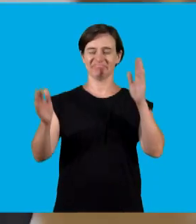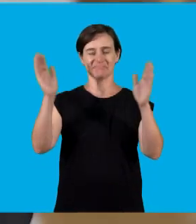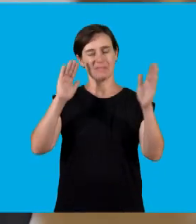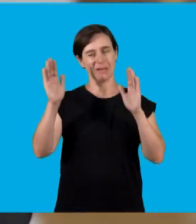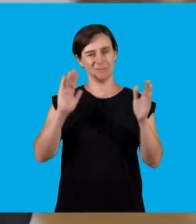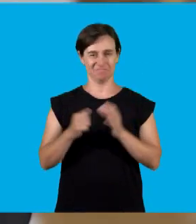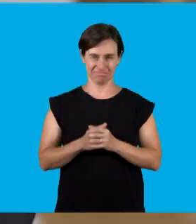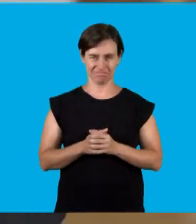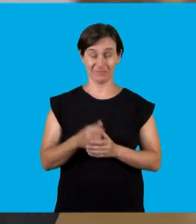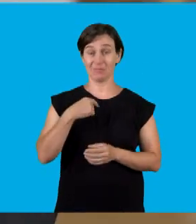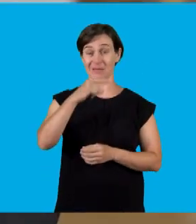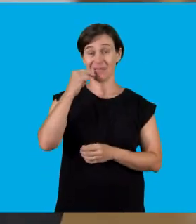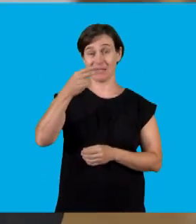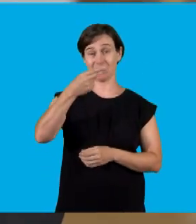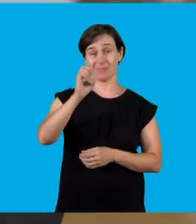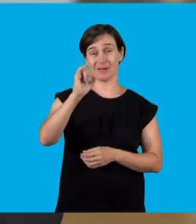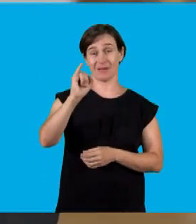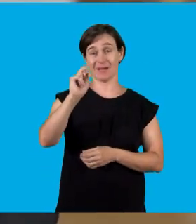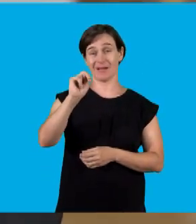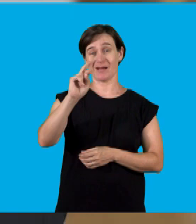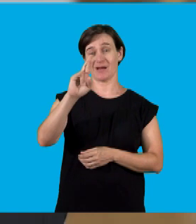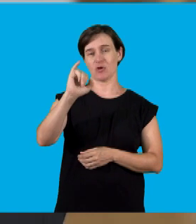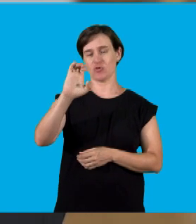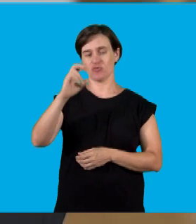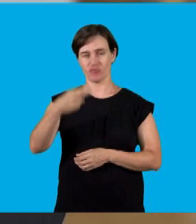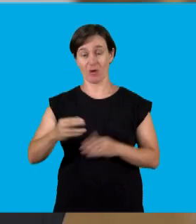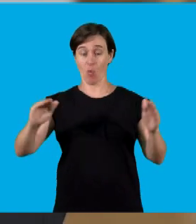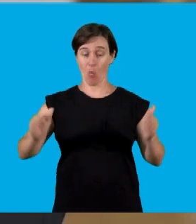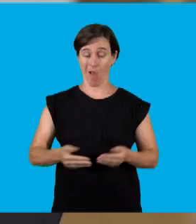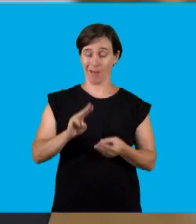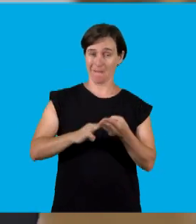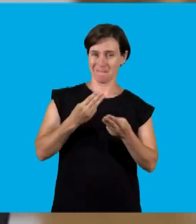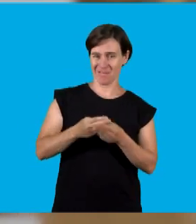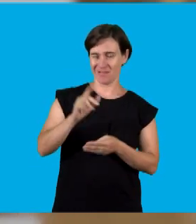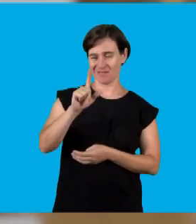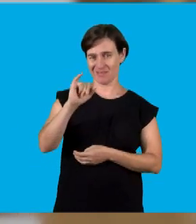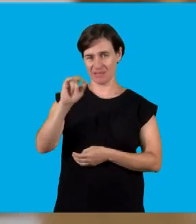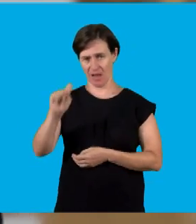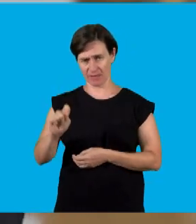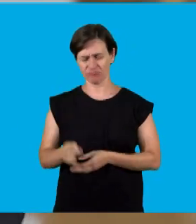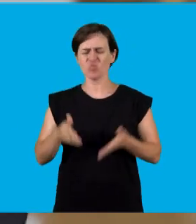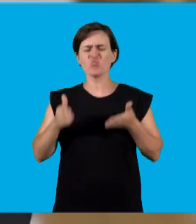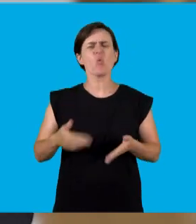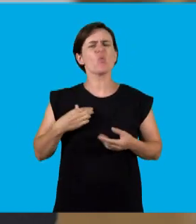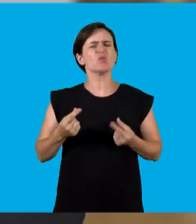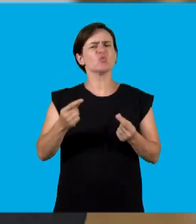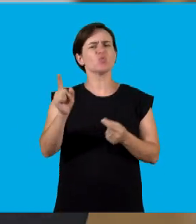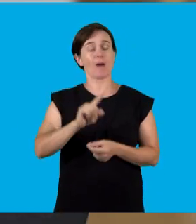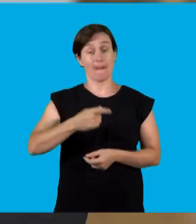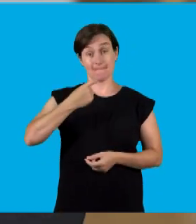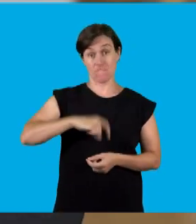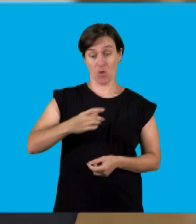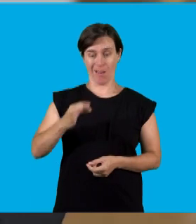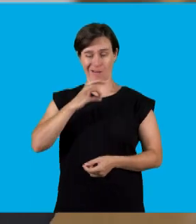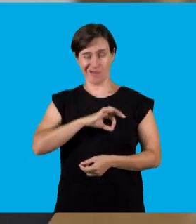Good day to all our viewers out there. My name is Heinrich Neetling and welcome to Mathematical Literacy. In today's lesson, we'll be looking at personal